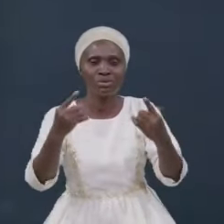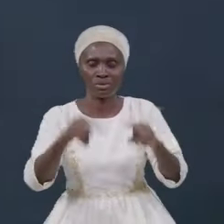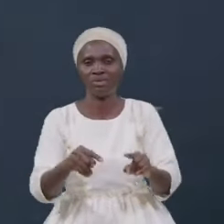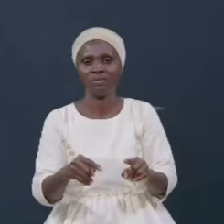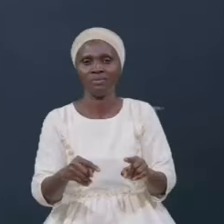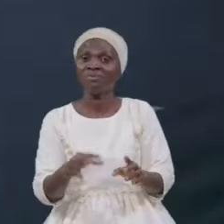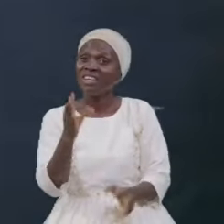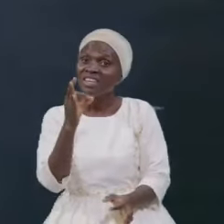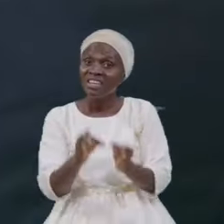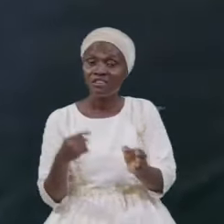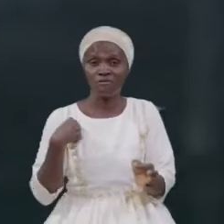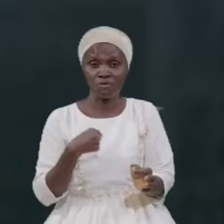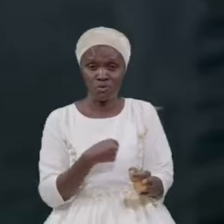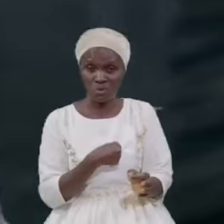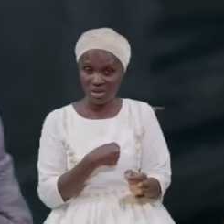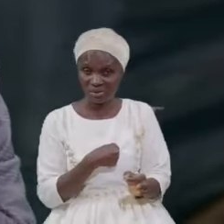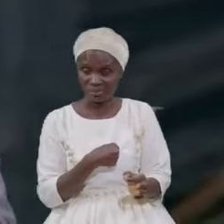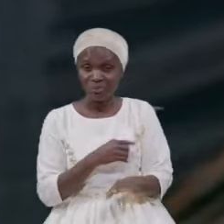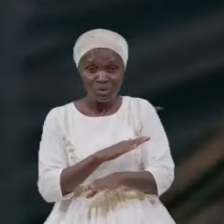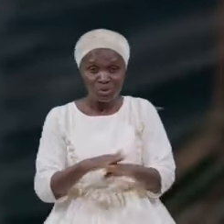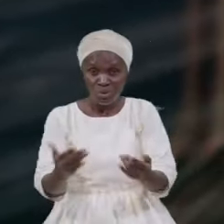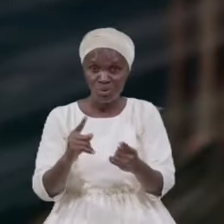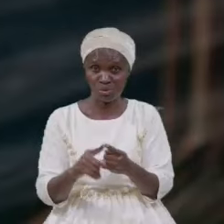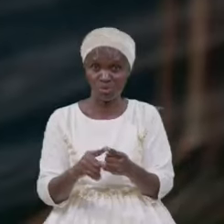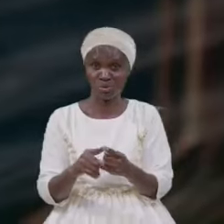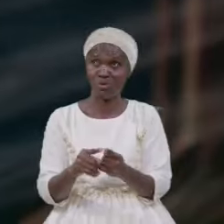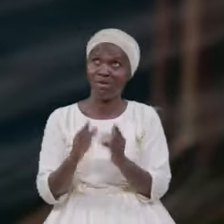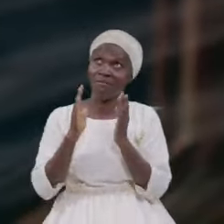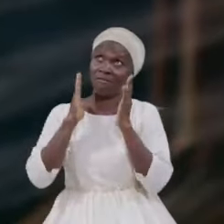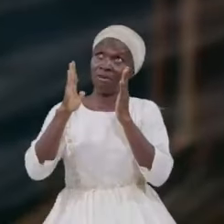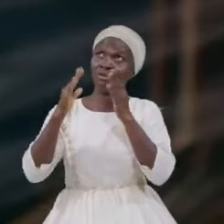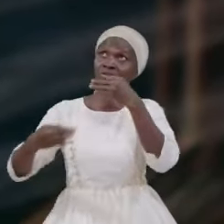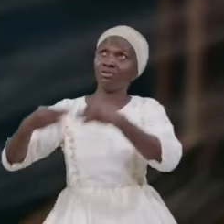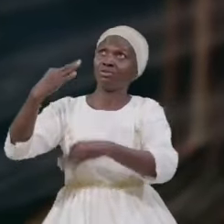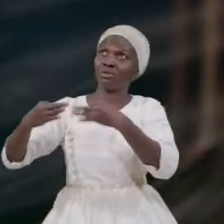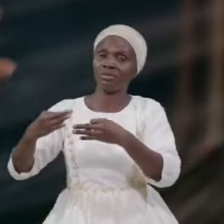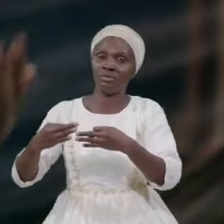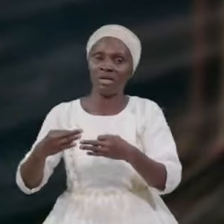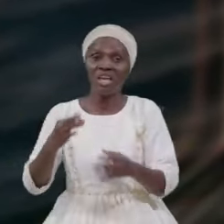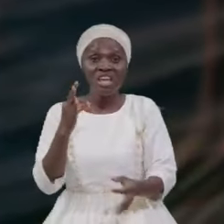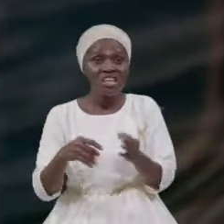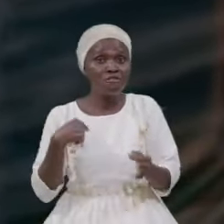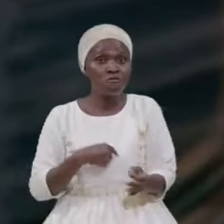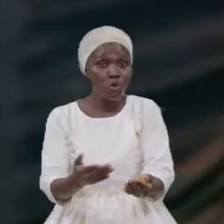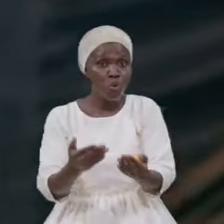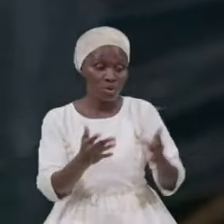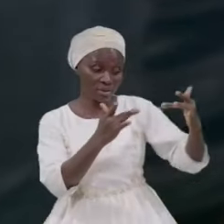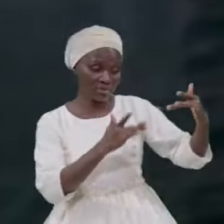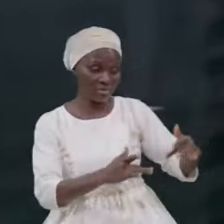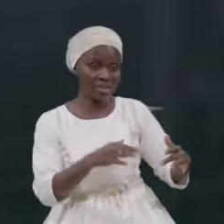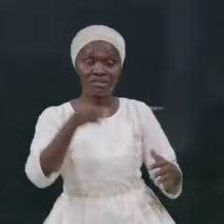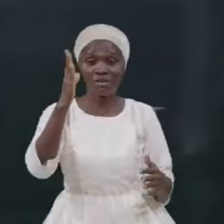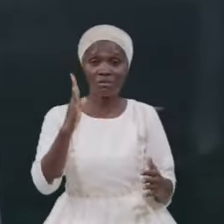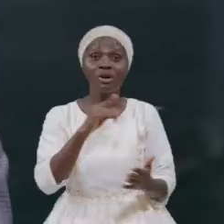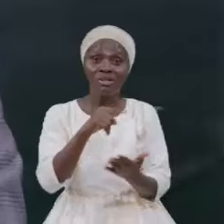mercy of God, this is the time to have the mercy of God. And the mercy of God comes to you